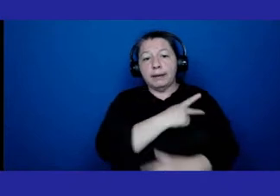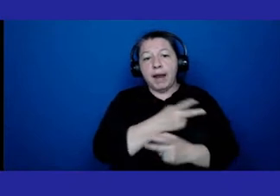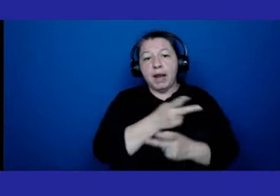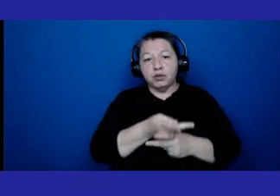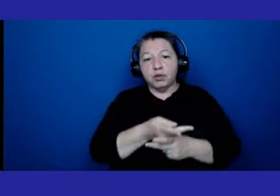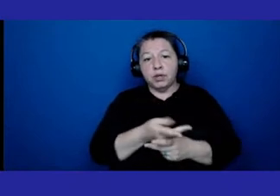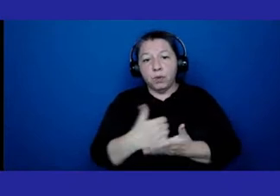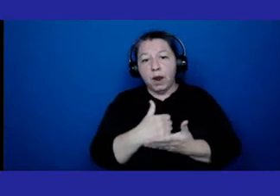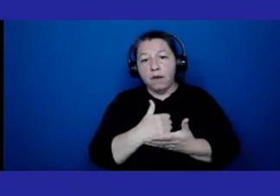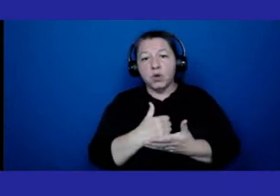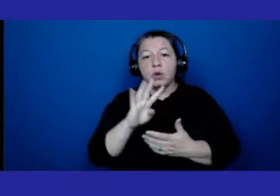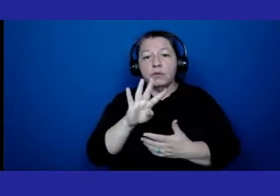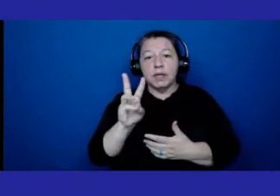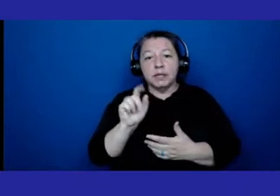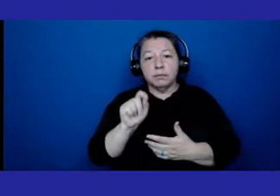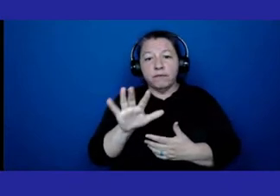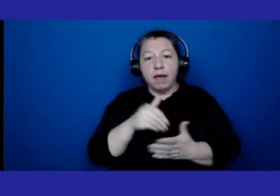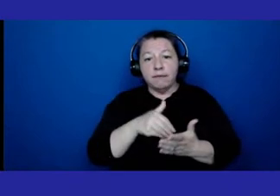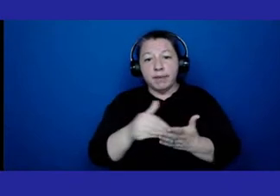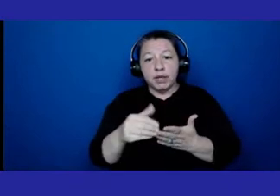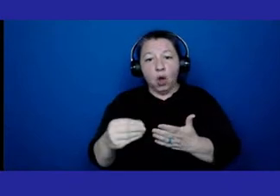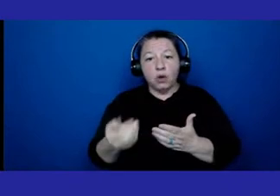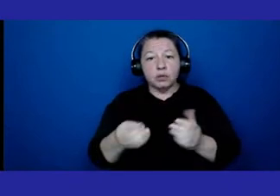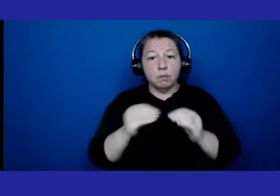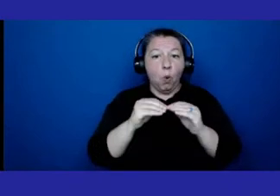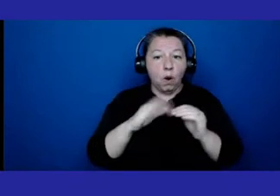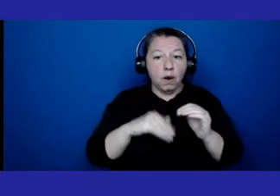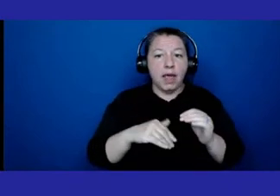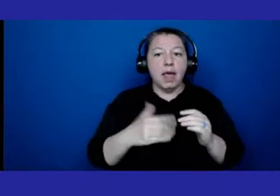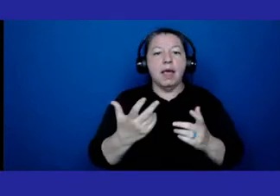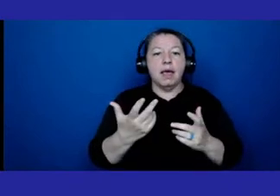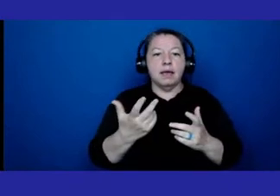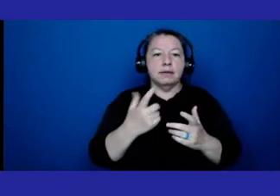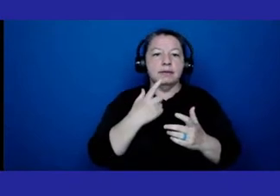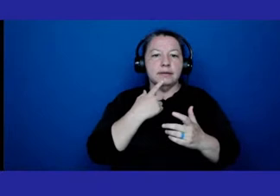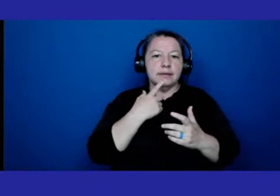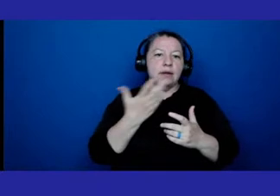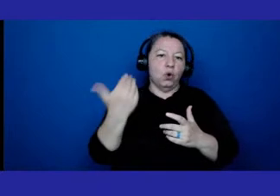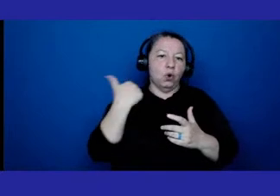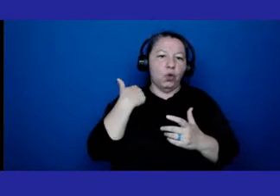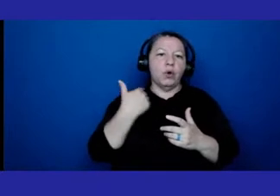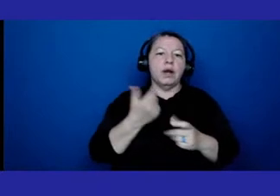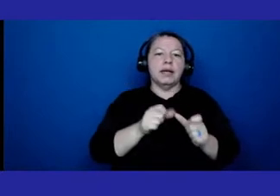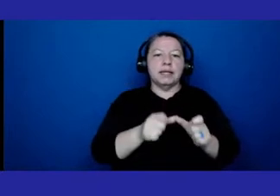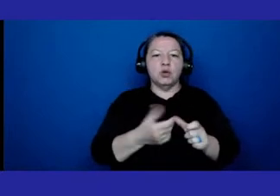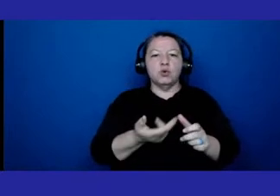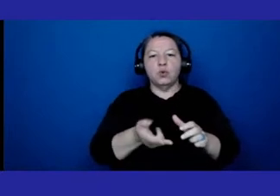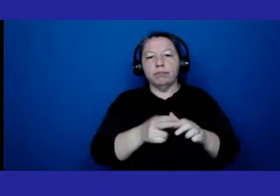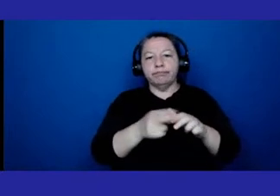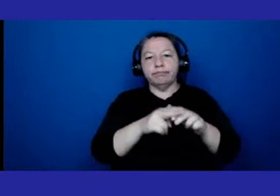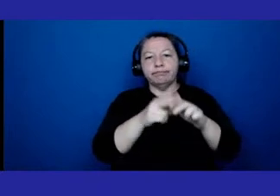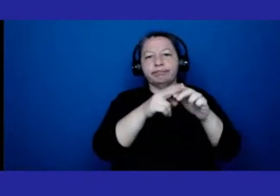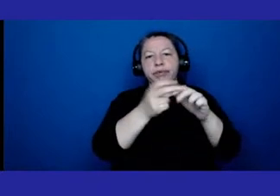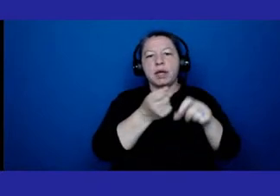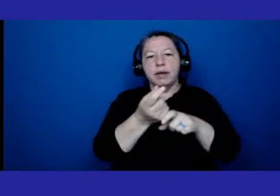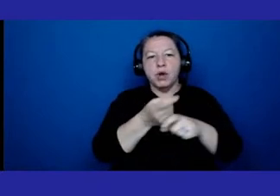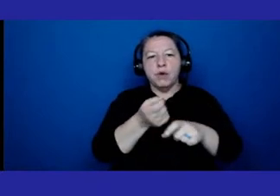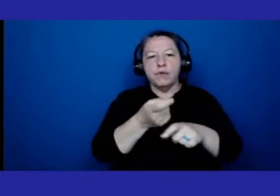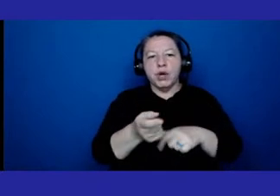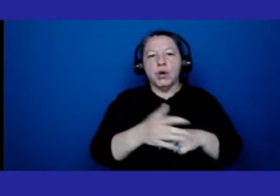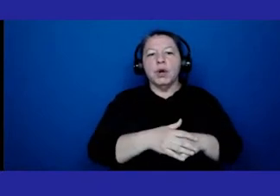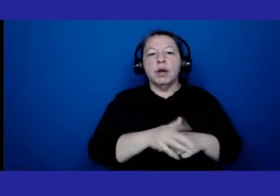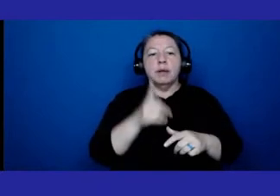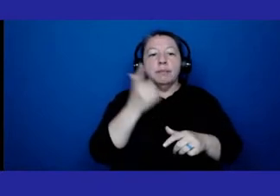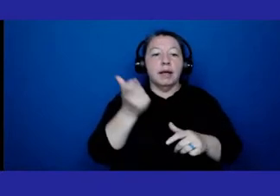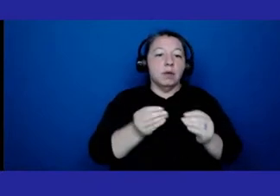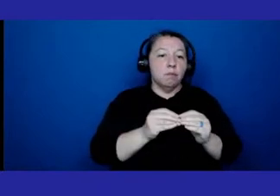as stated earlier. Patient revenue continues to improve year over year. It's attributed to a combination of higher volume,